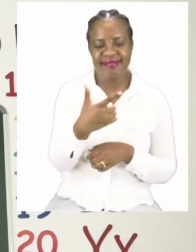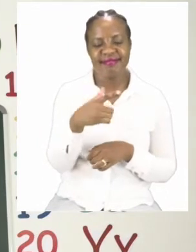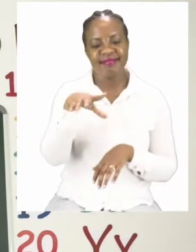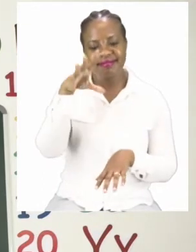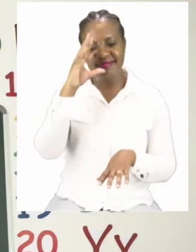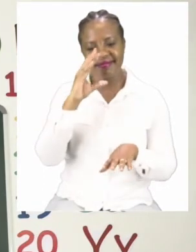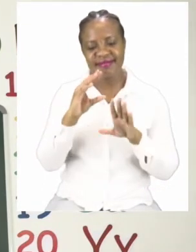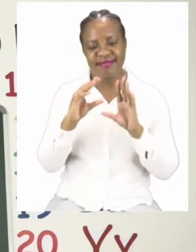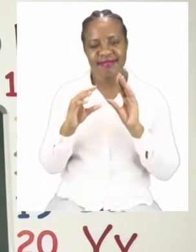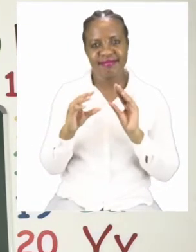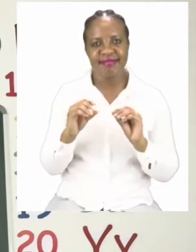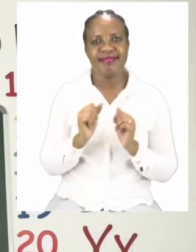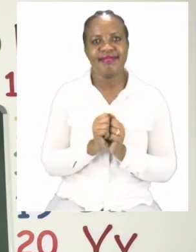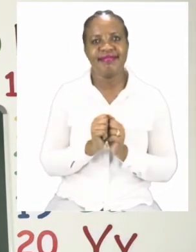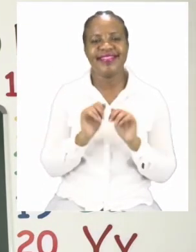today and